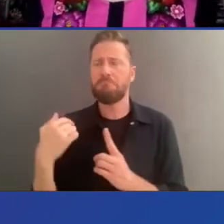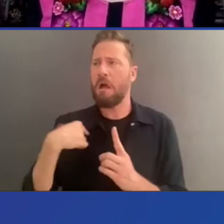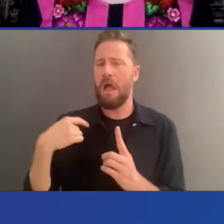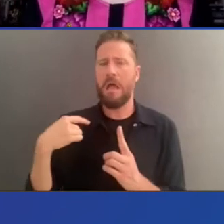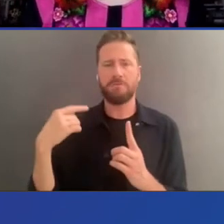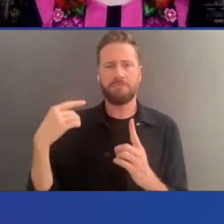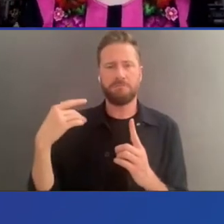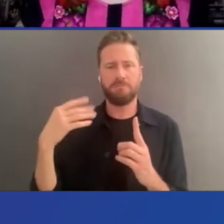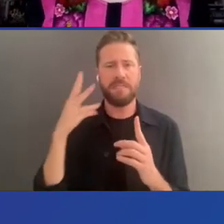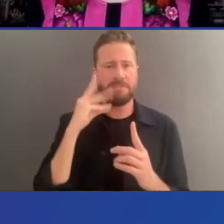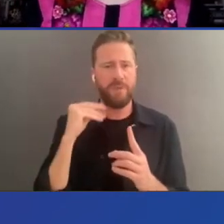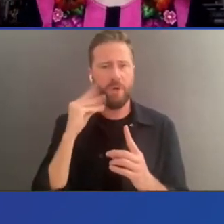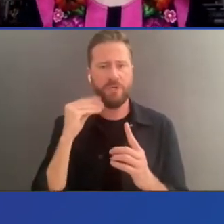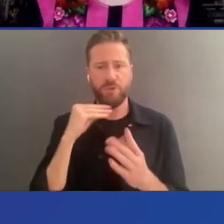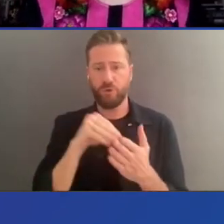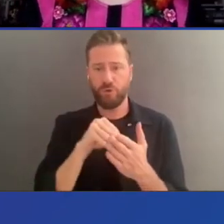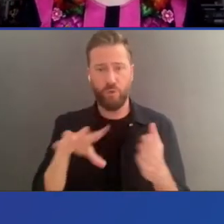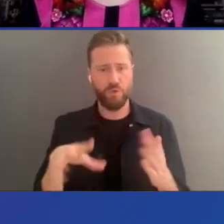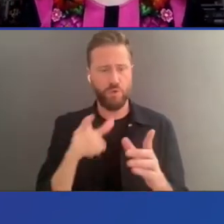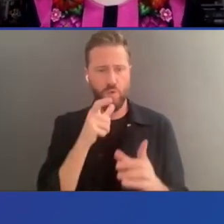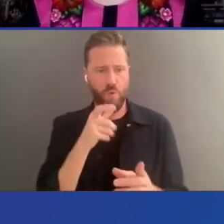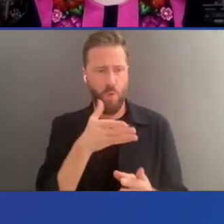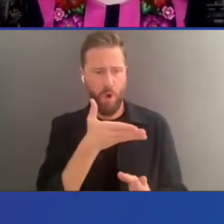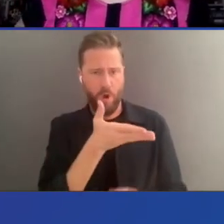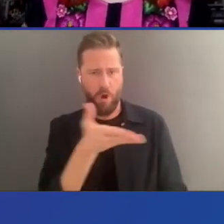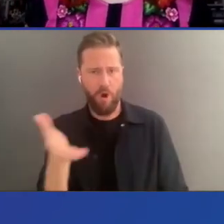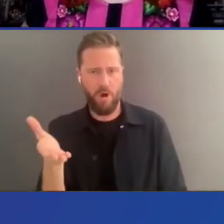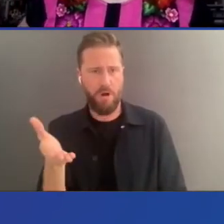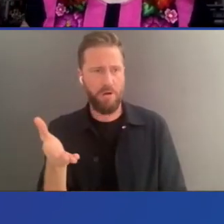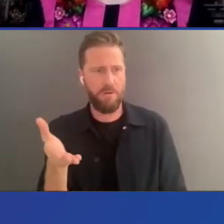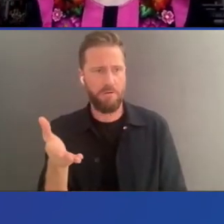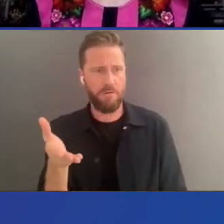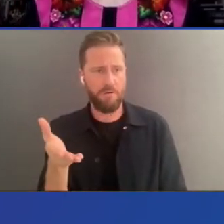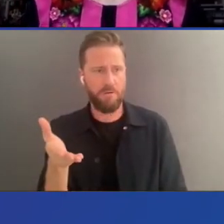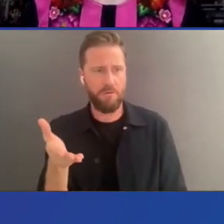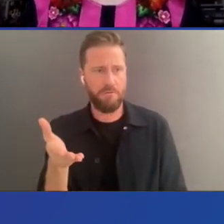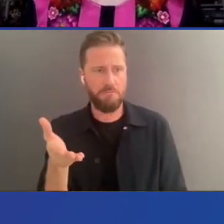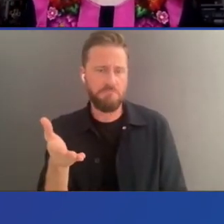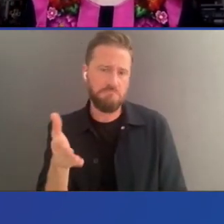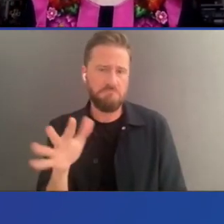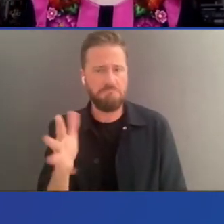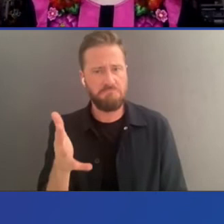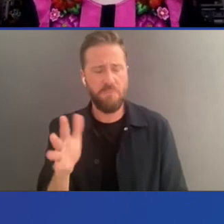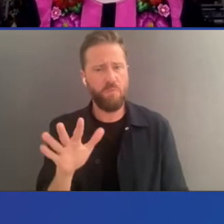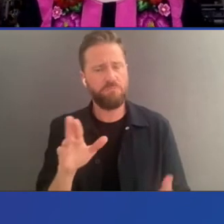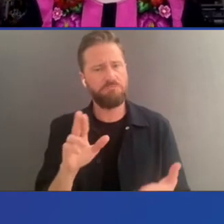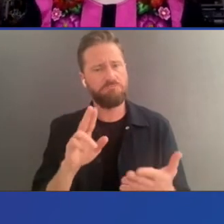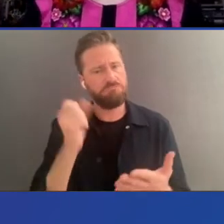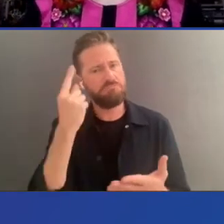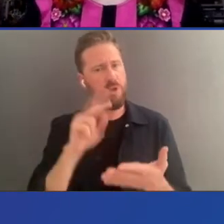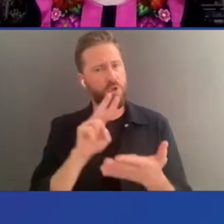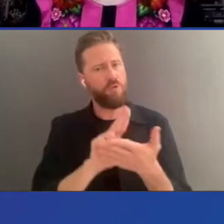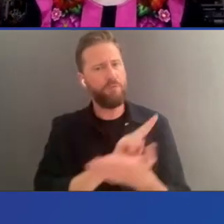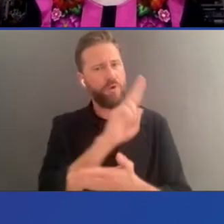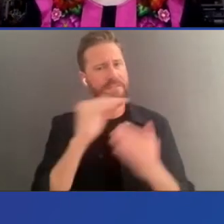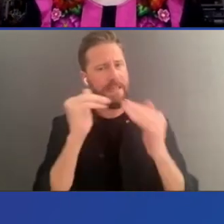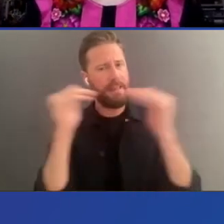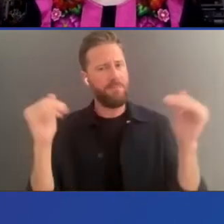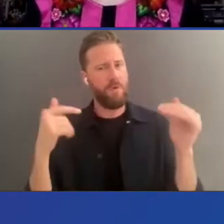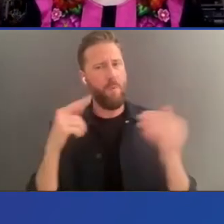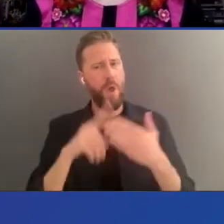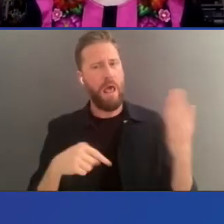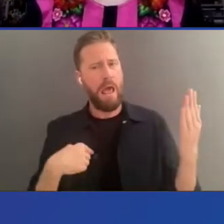you know, I experience students who are um on the university level, you know, what I